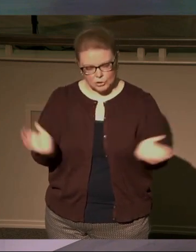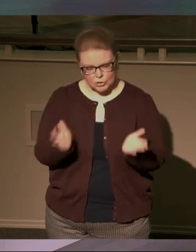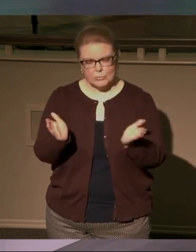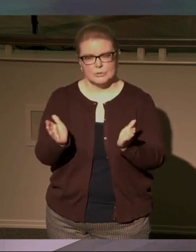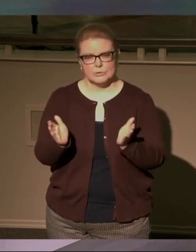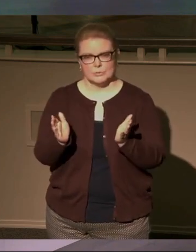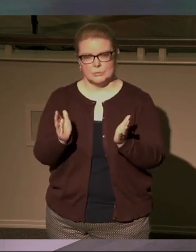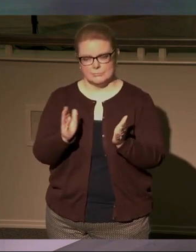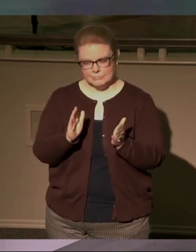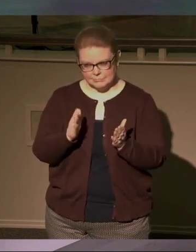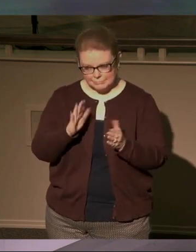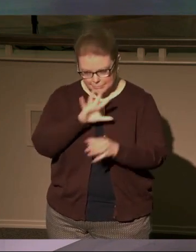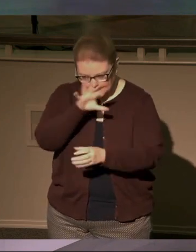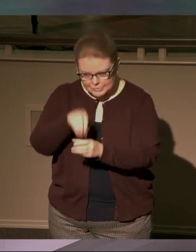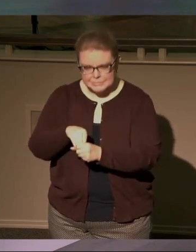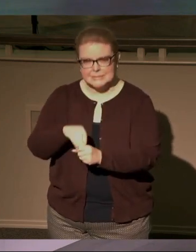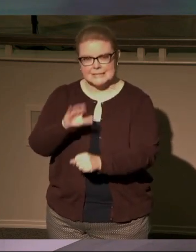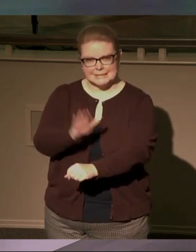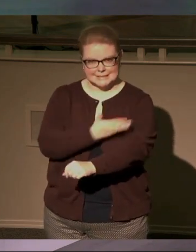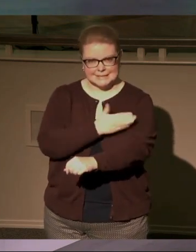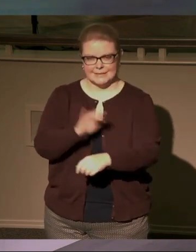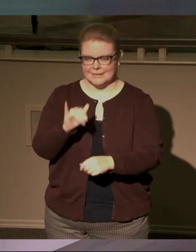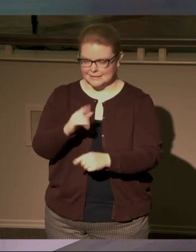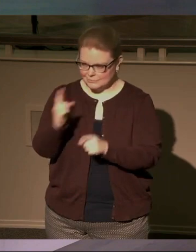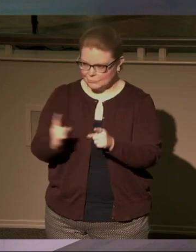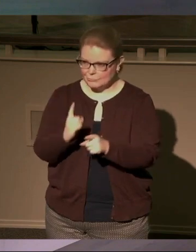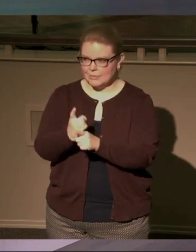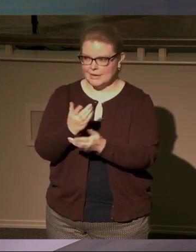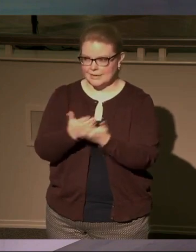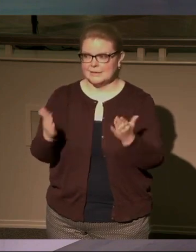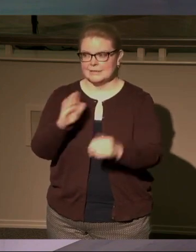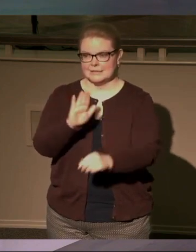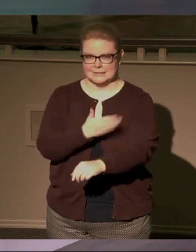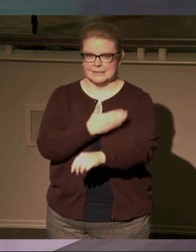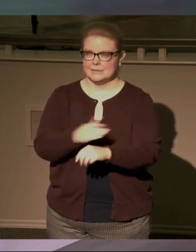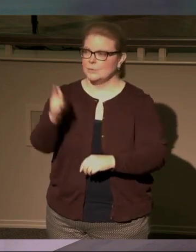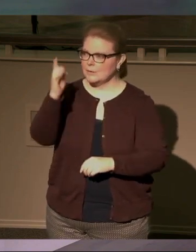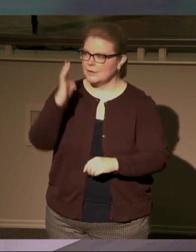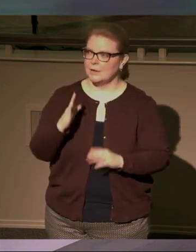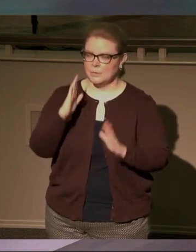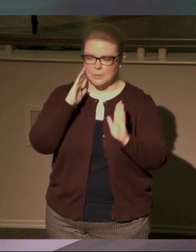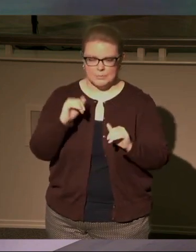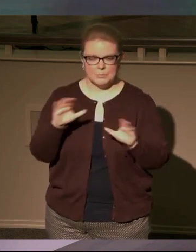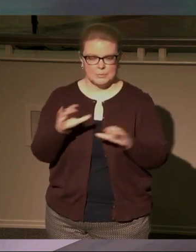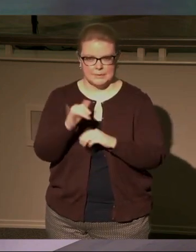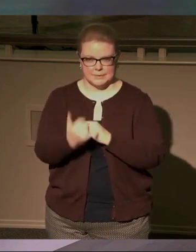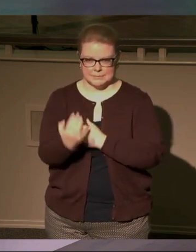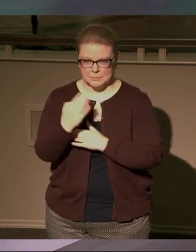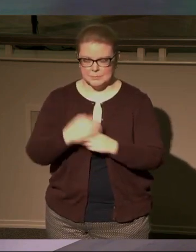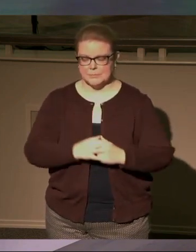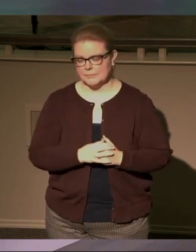in and sing. It is a righteous thing to sing to God. And so I hope that you'll do that this morning.